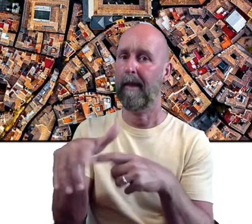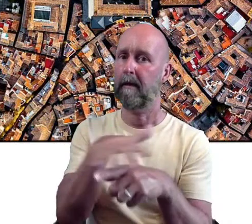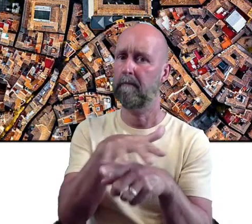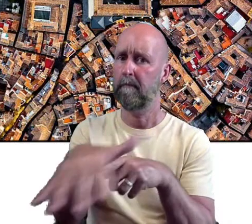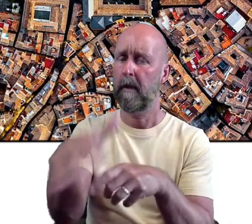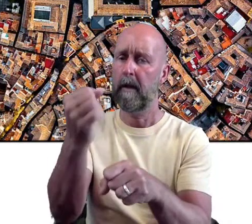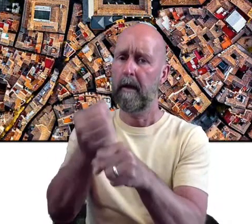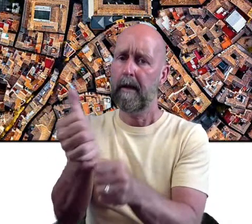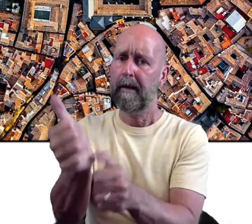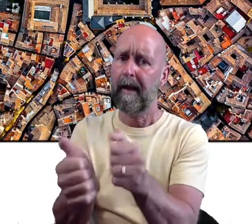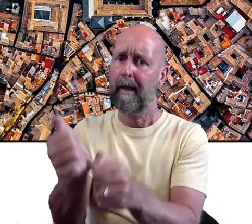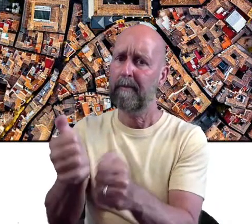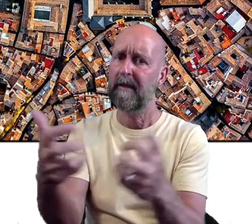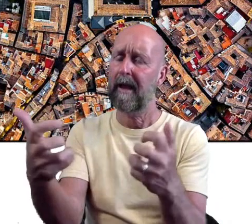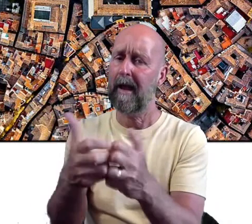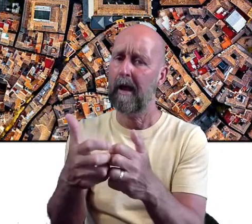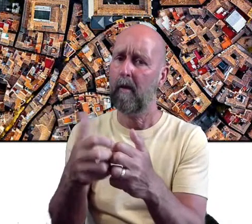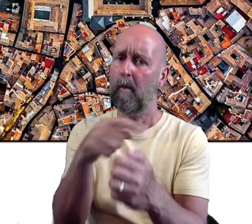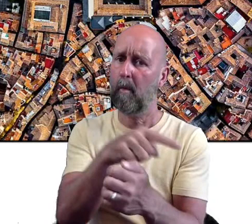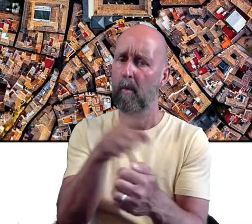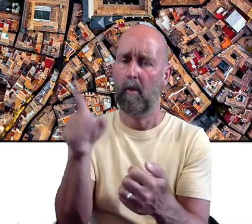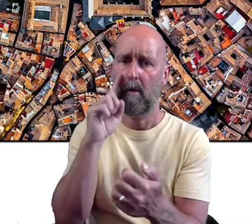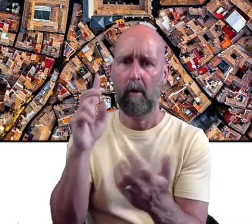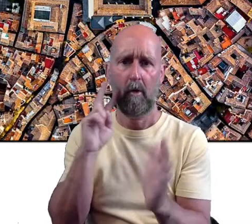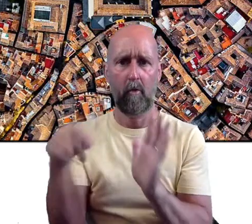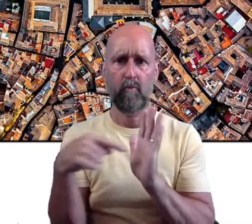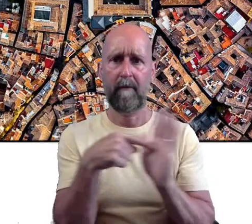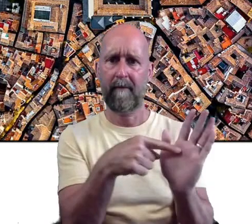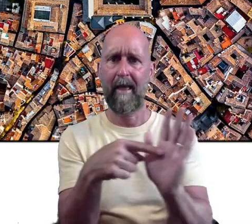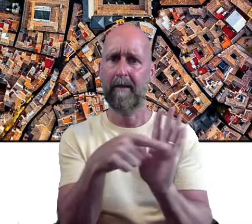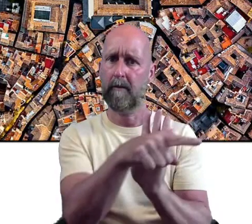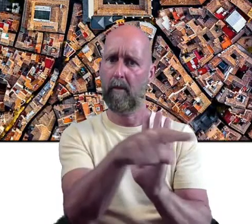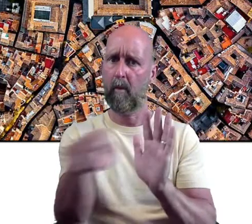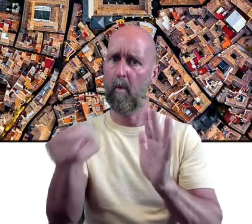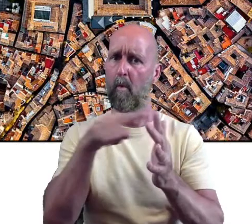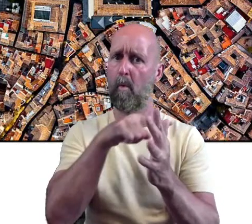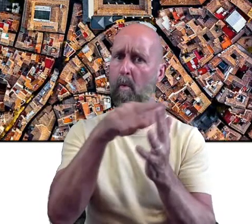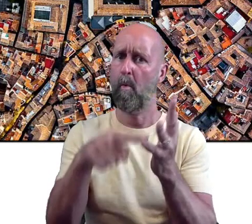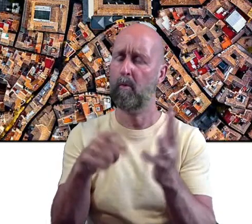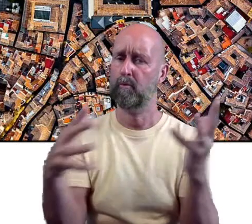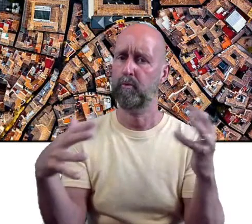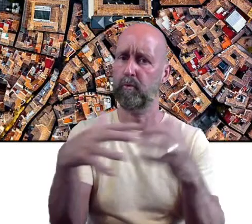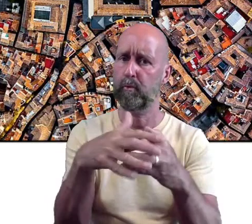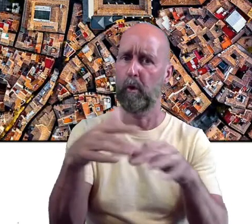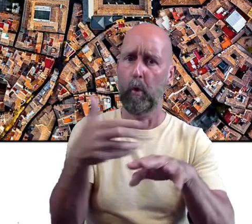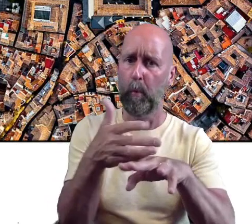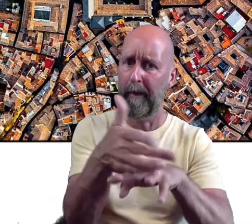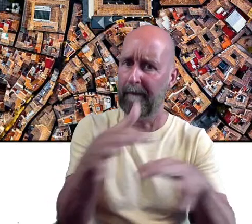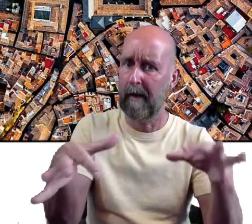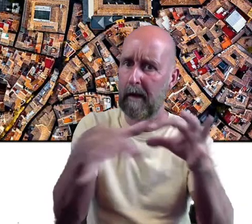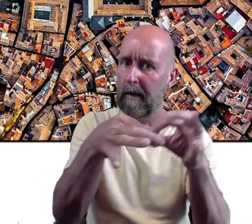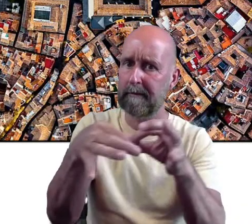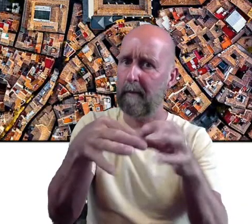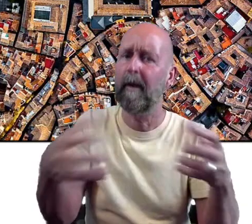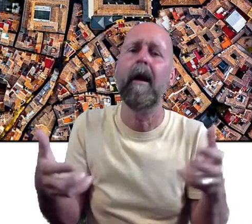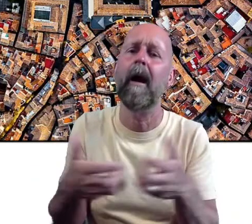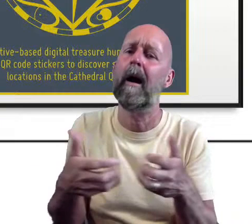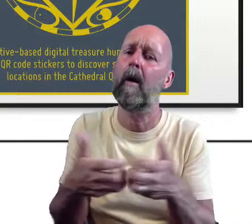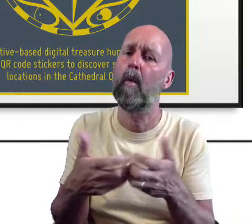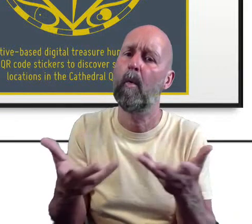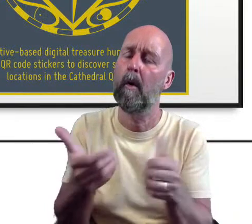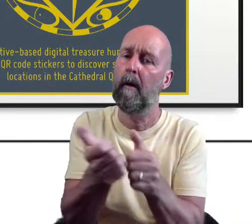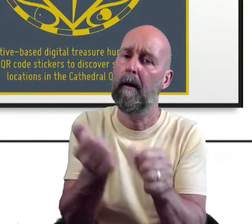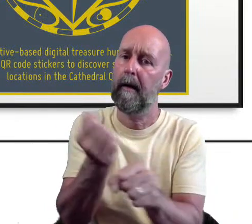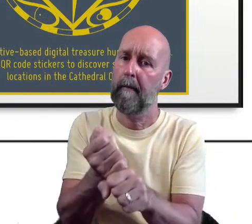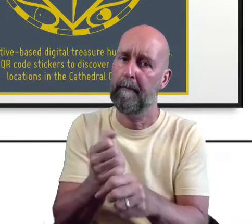games intervene in or reflect the ways that these components gather, weave, and assemble? So before I